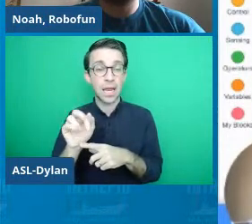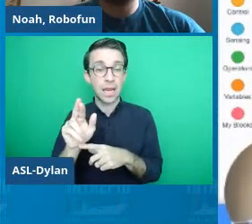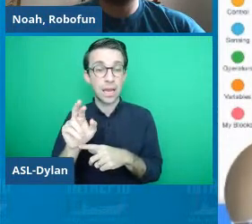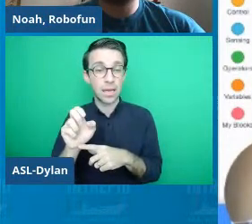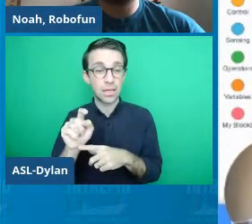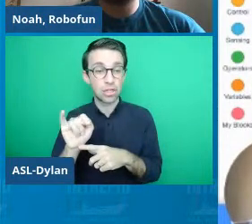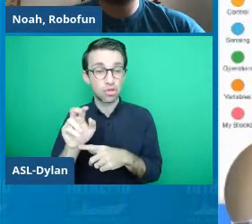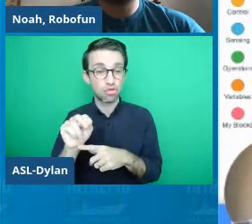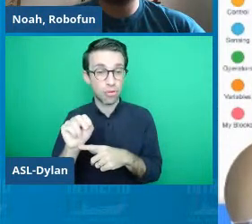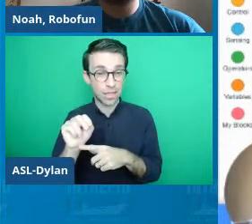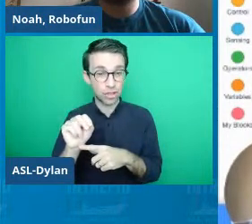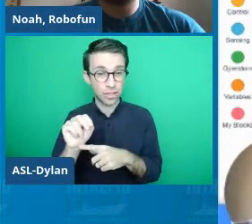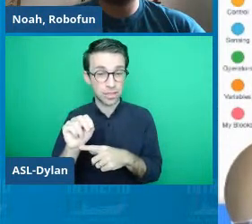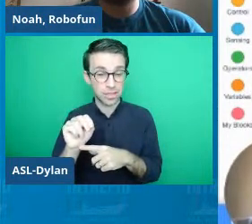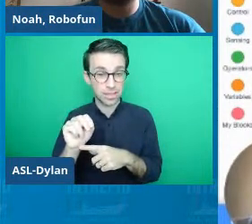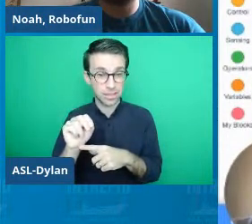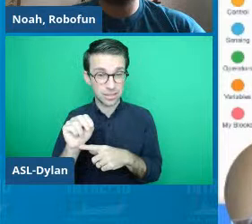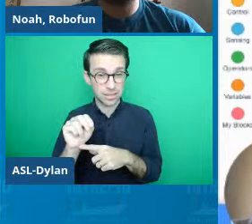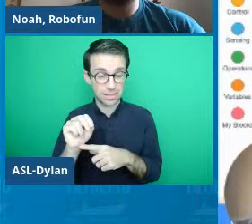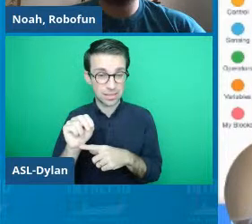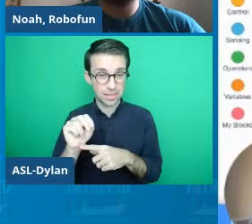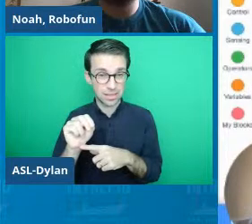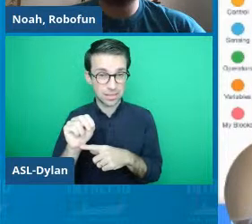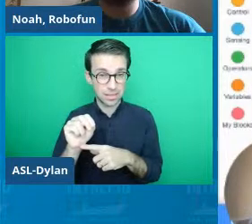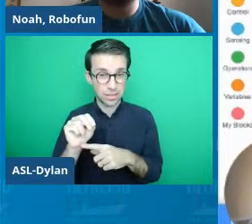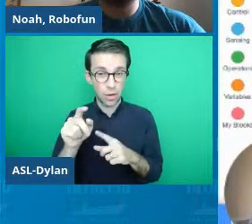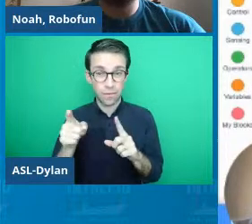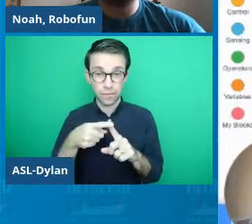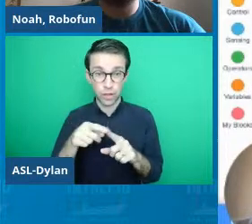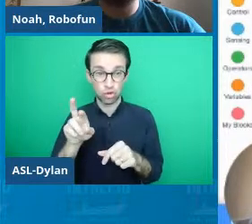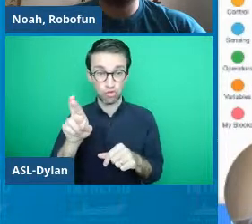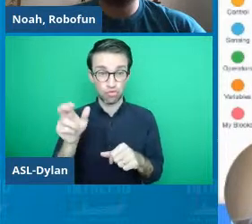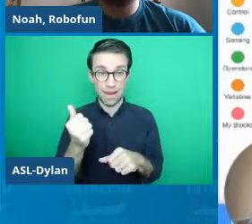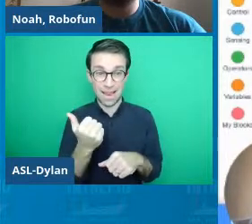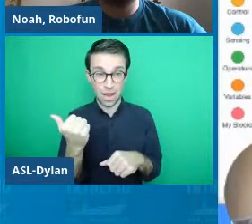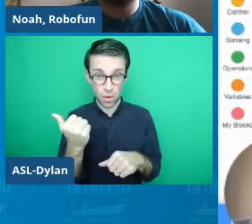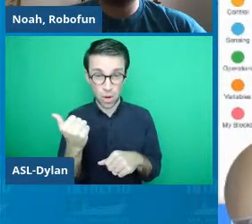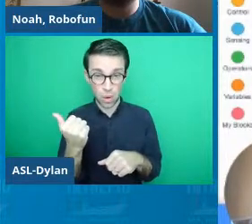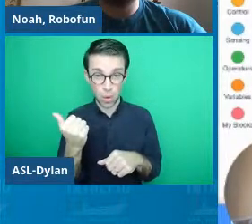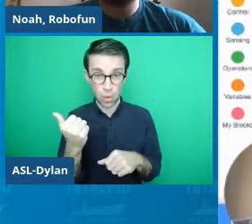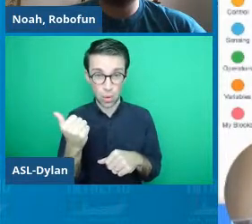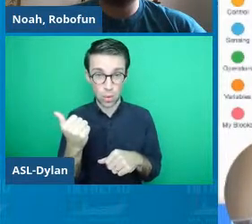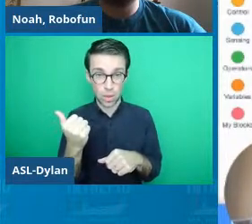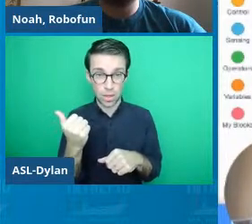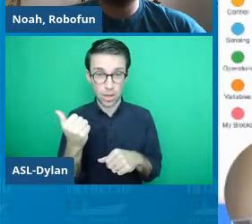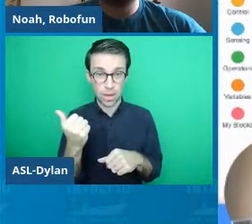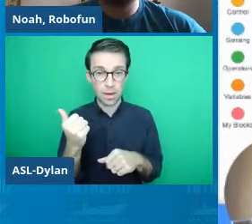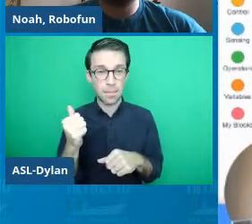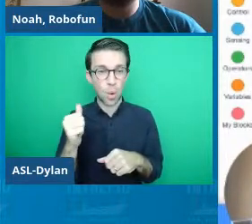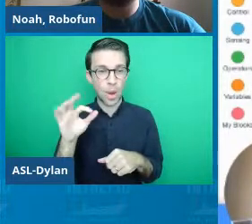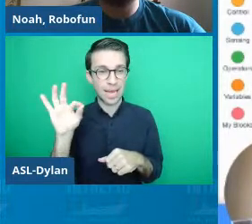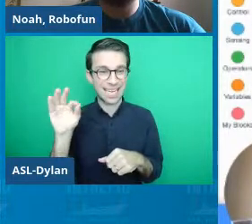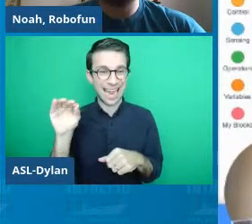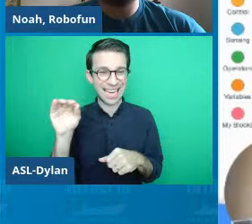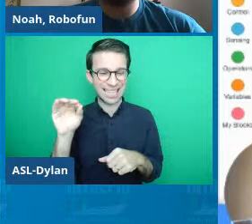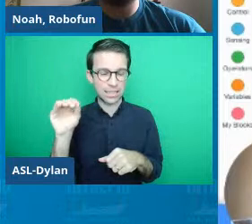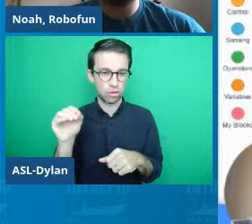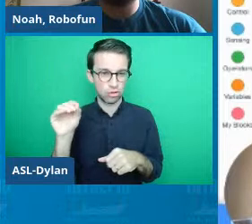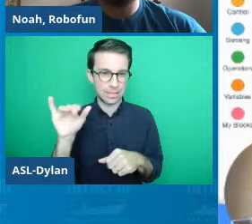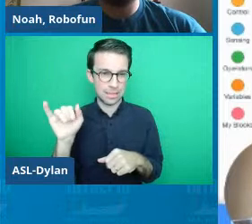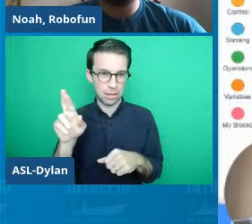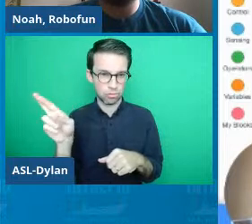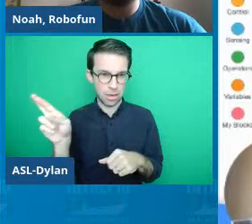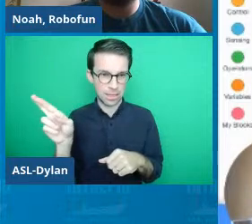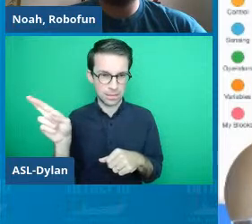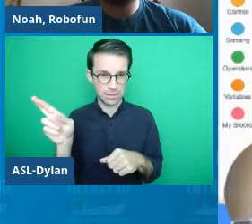spaceship to go once I push the arrow. So first, when right arrow key is pushed, I'm going to point in the direction 90 degrees, which is right,